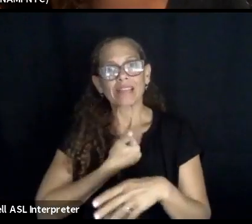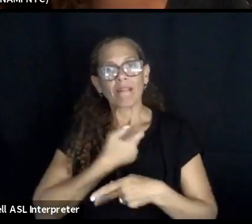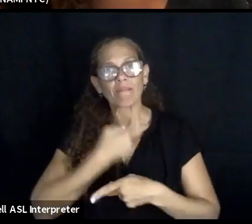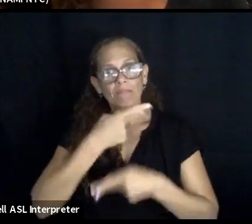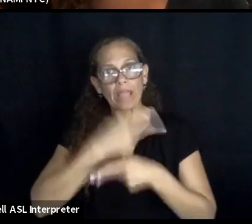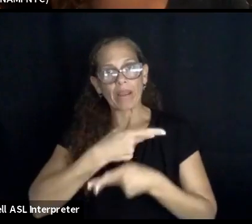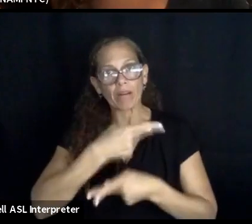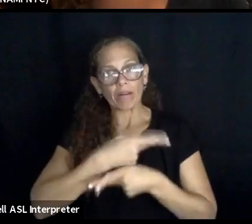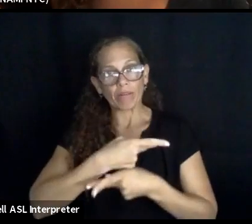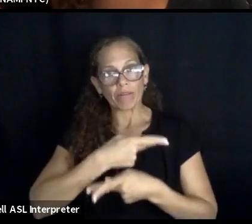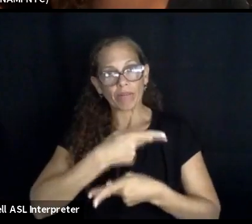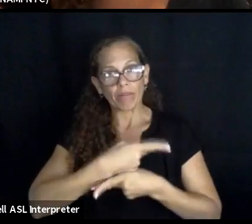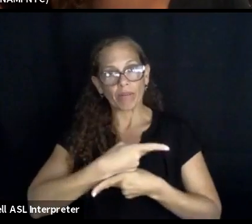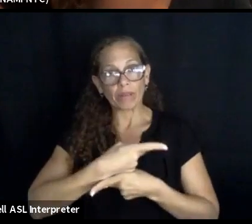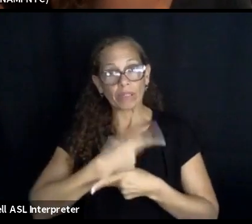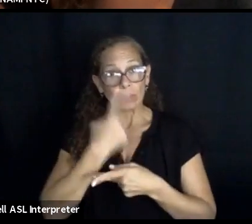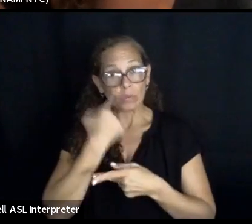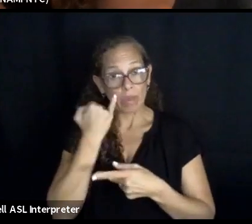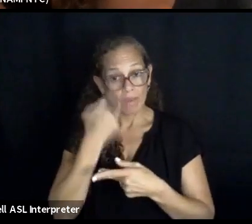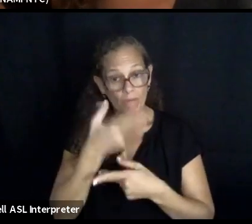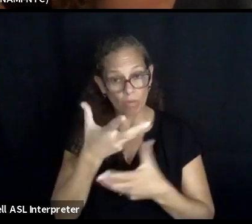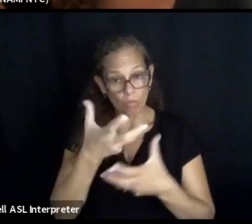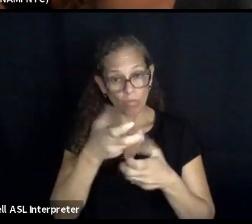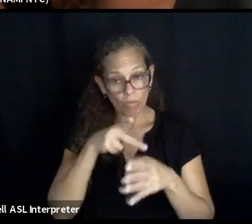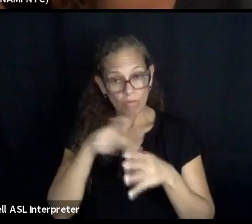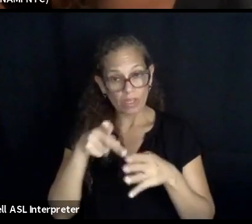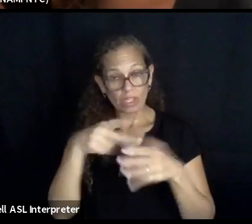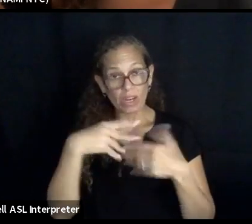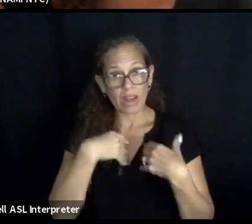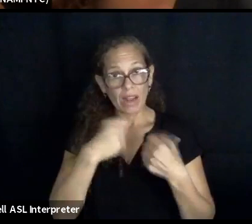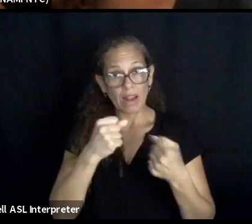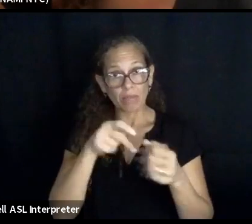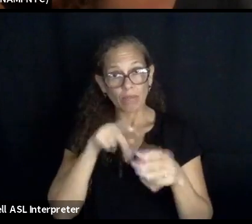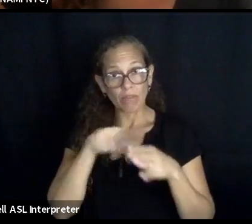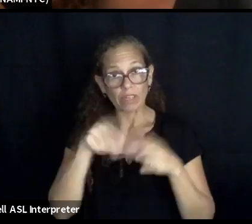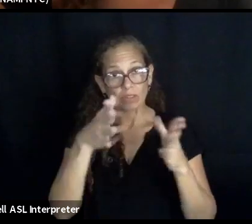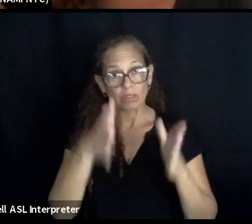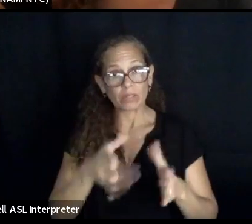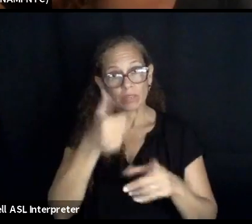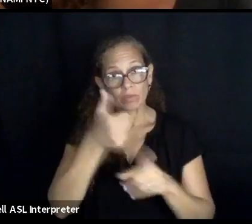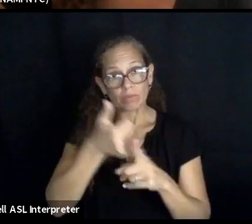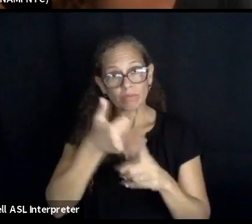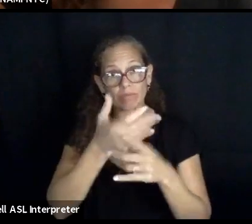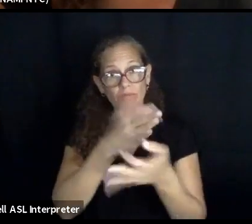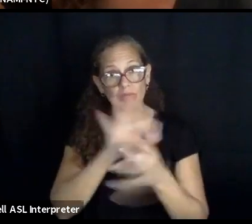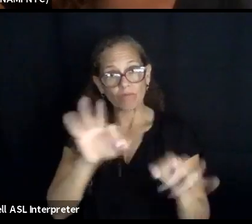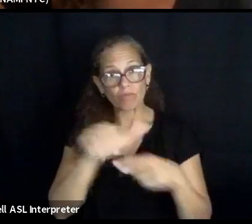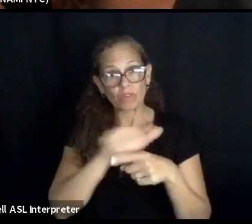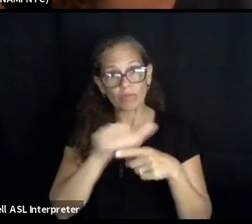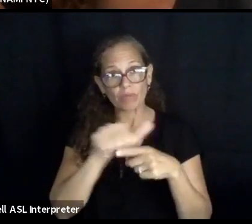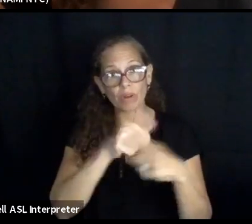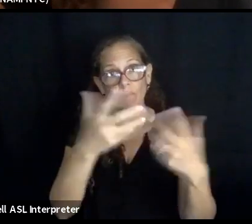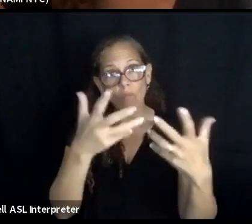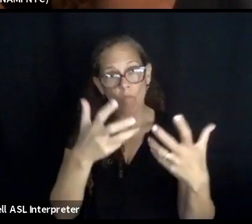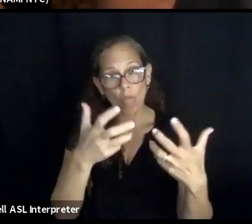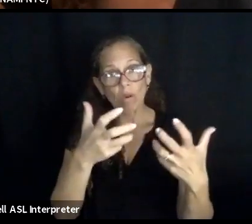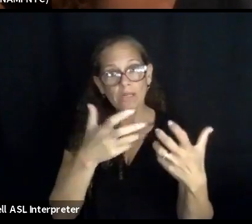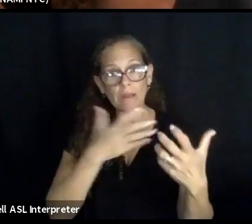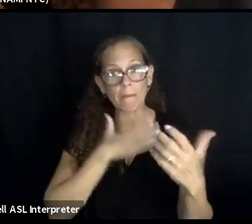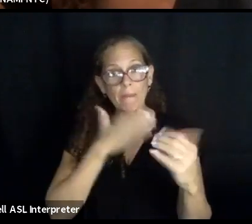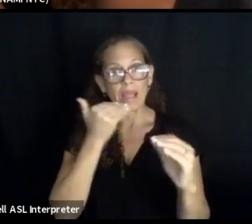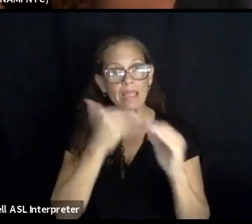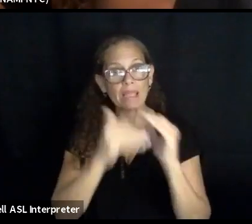you are interested as a mental health professional in signing up for any of these free trainings, my email